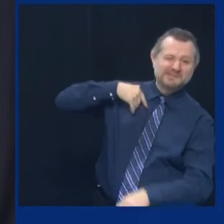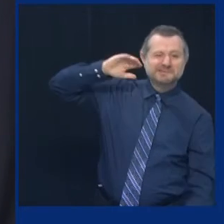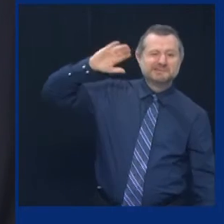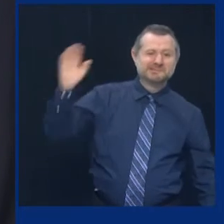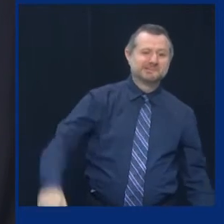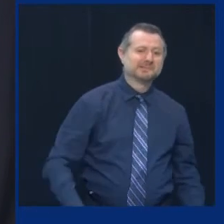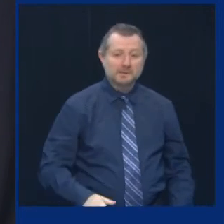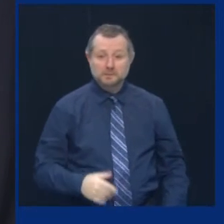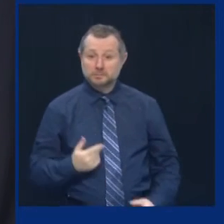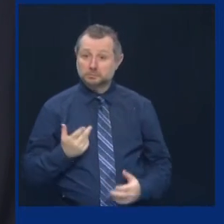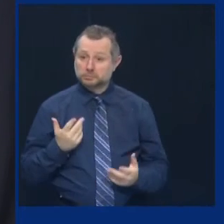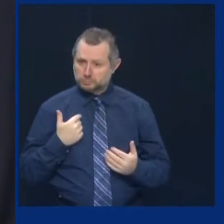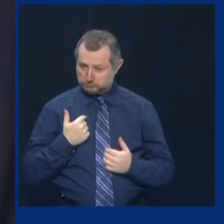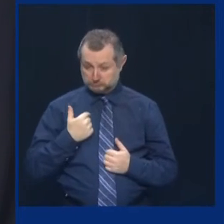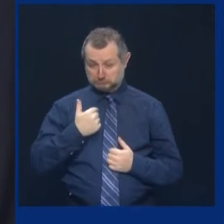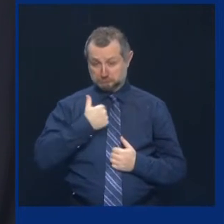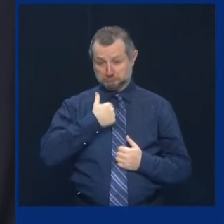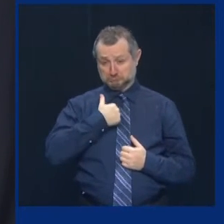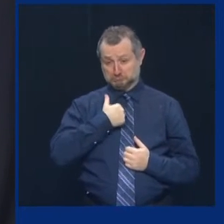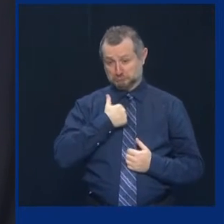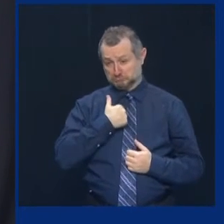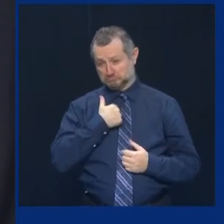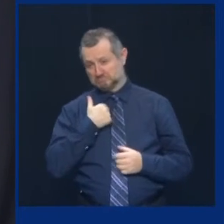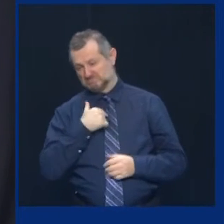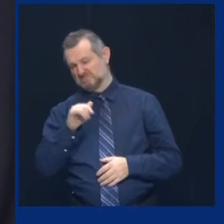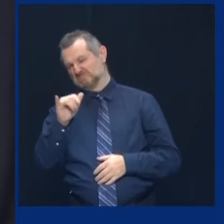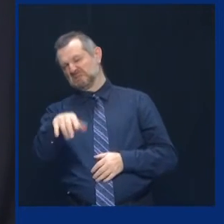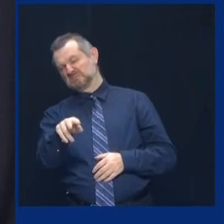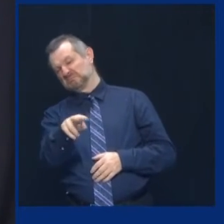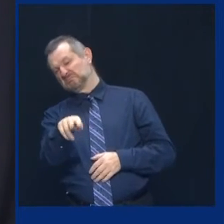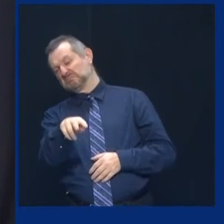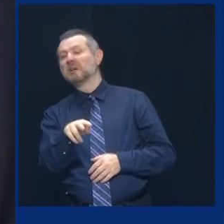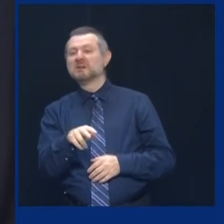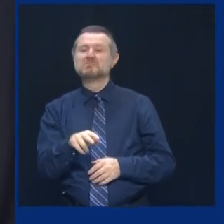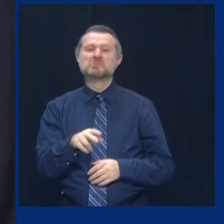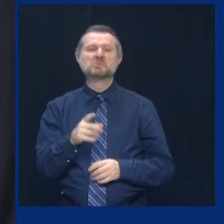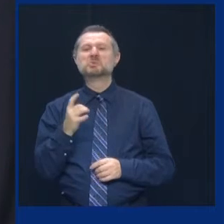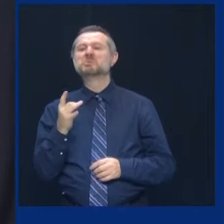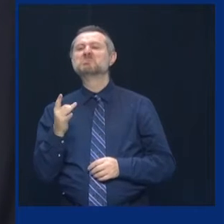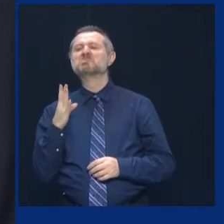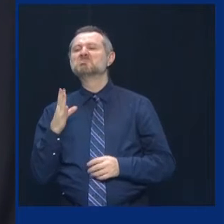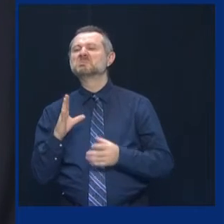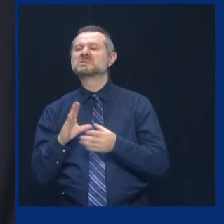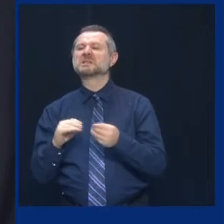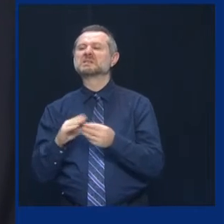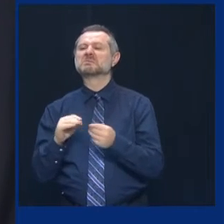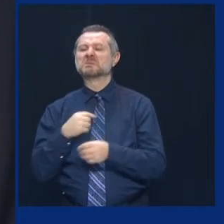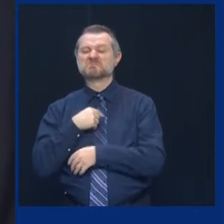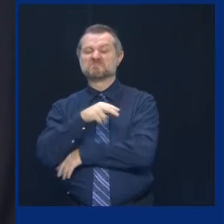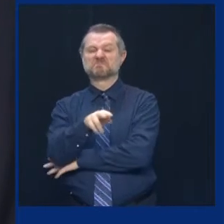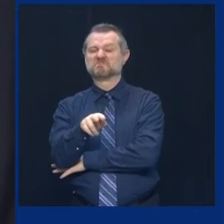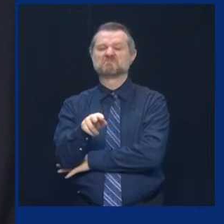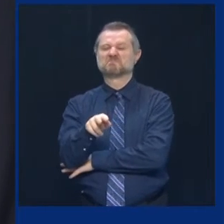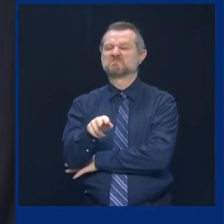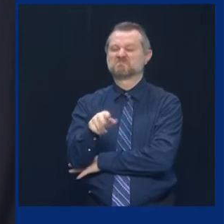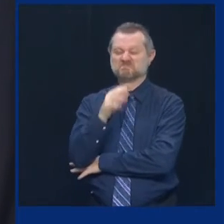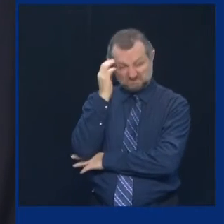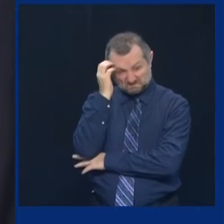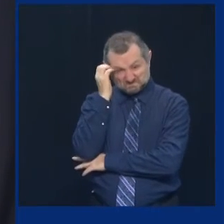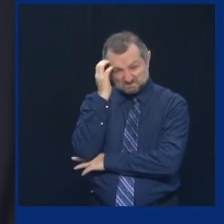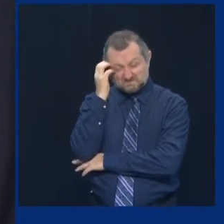probably one of the understatements of the year. If you do not